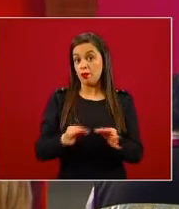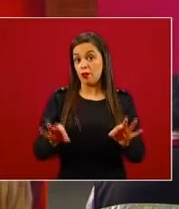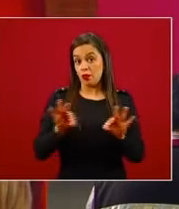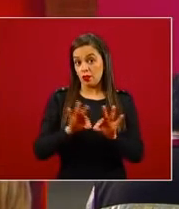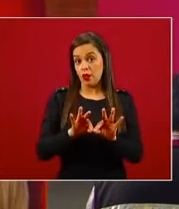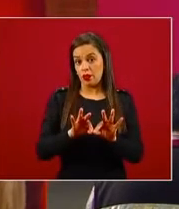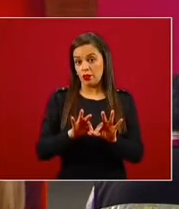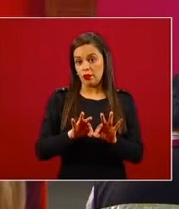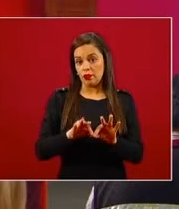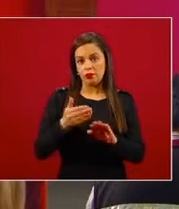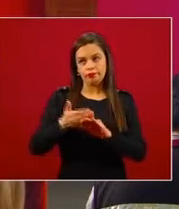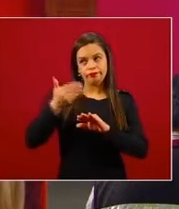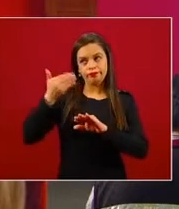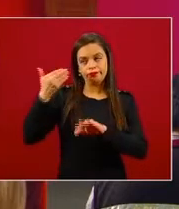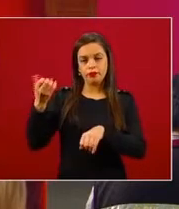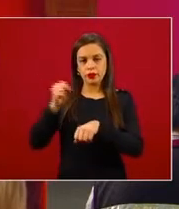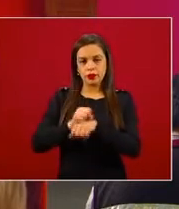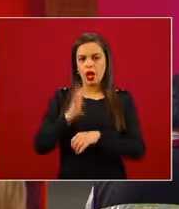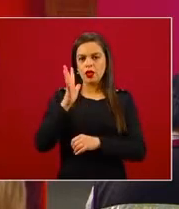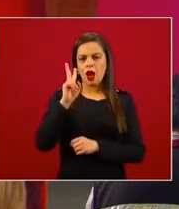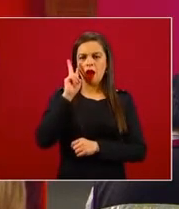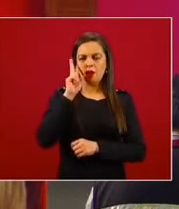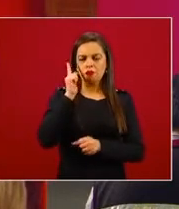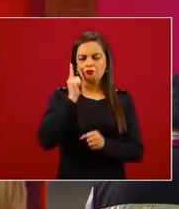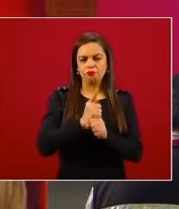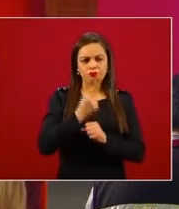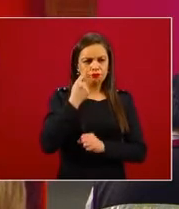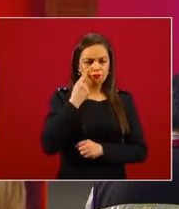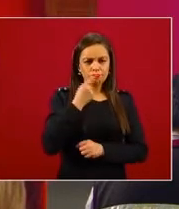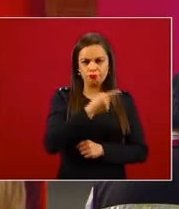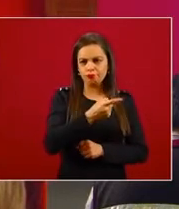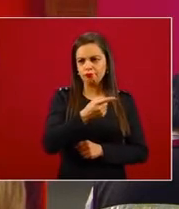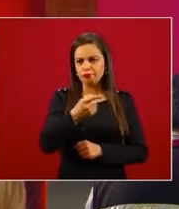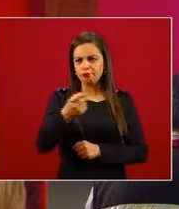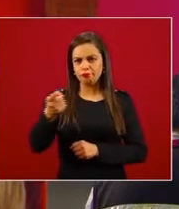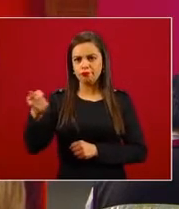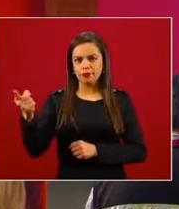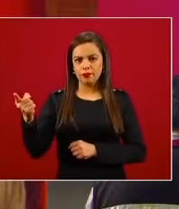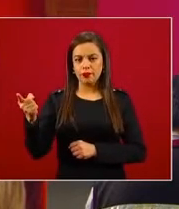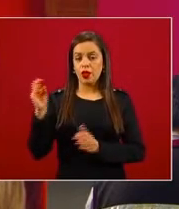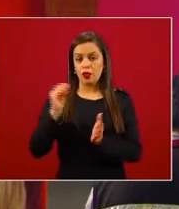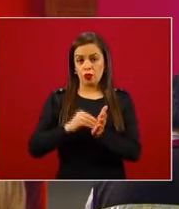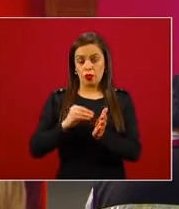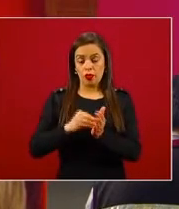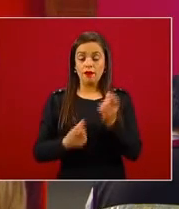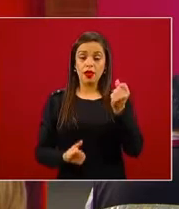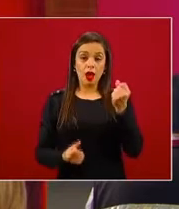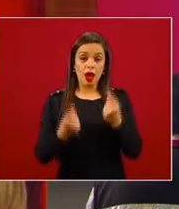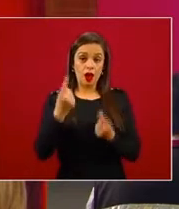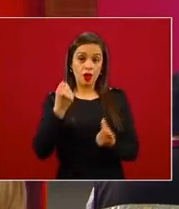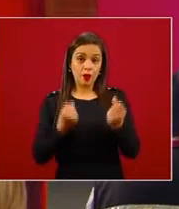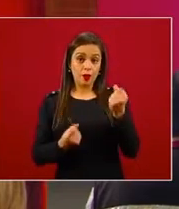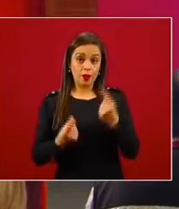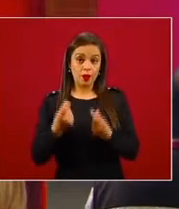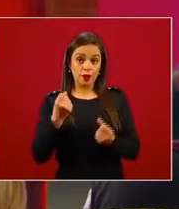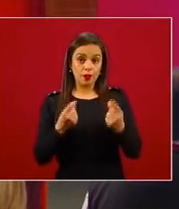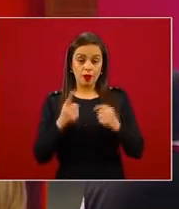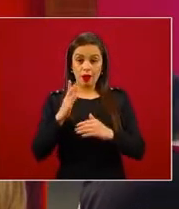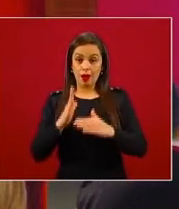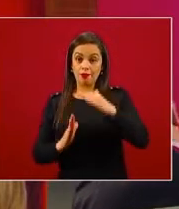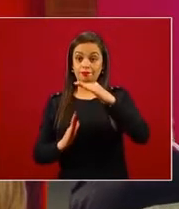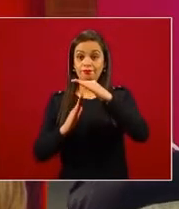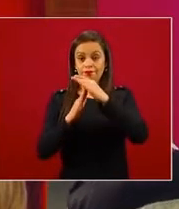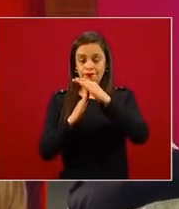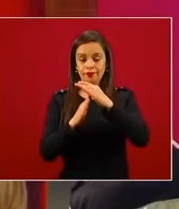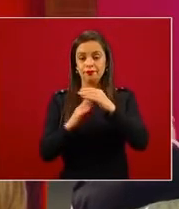visto significant, en semanas a pasadas. significant one, as we have seen in the past few weeks. Todavía por encima de Some la of them meta, are que es